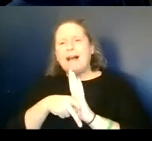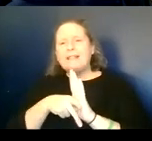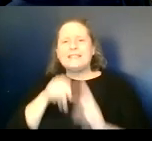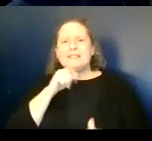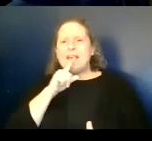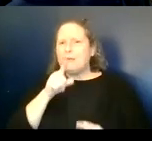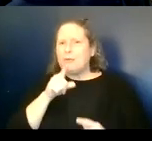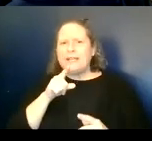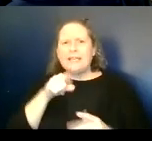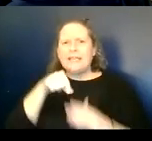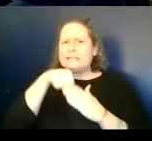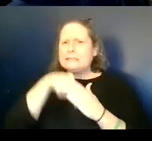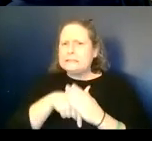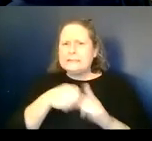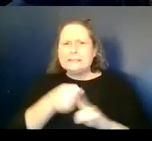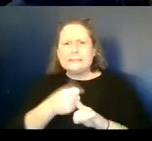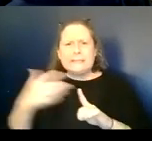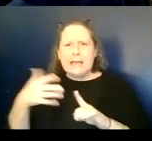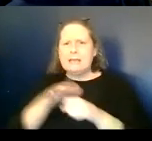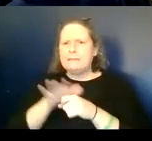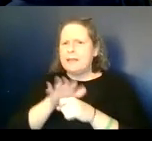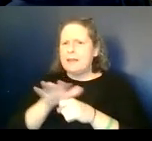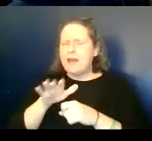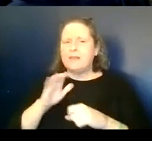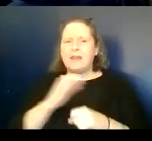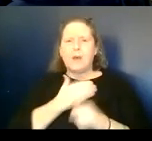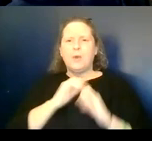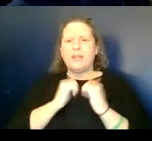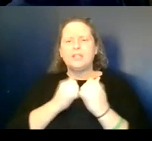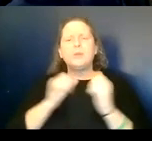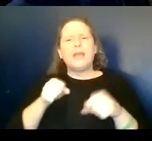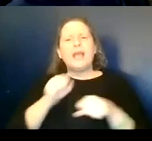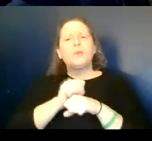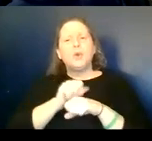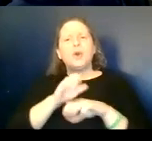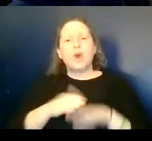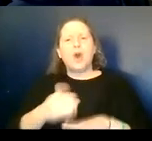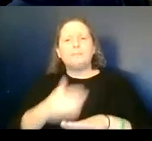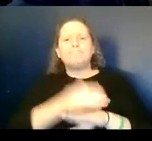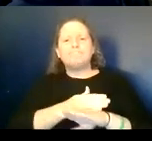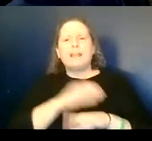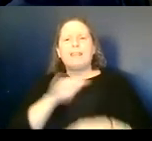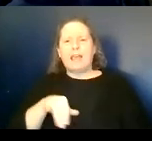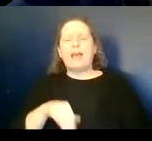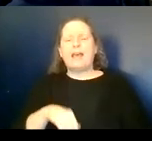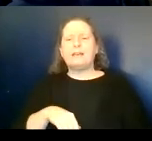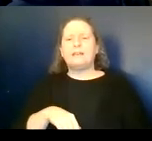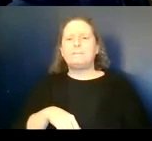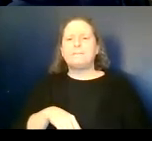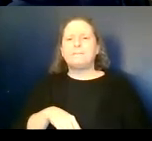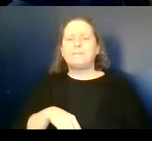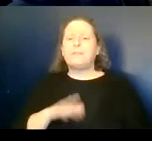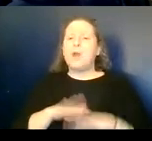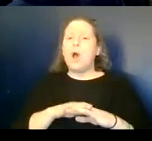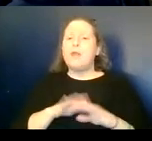out enough in our agencies. I think those are things that we can work on. And we're going to talk more about that on the